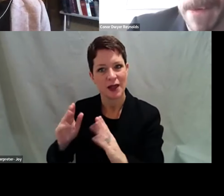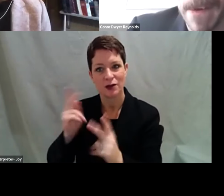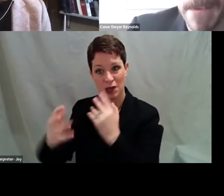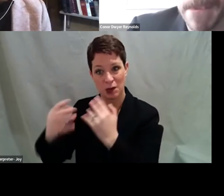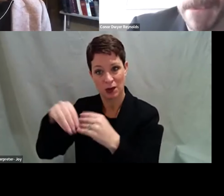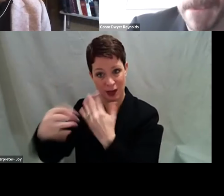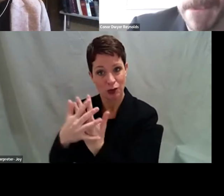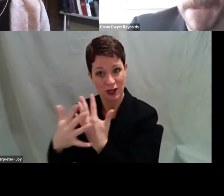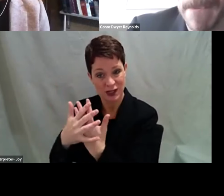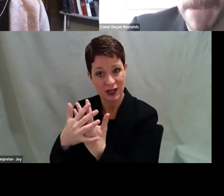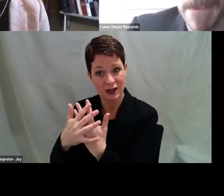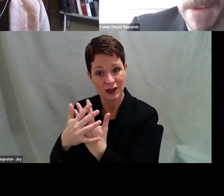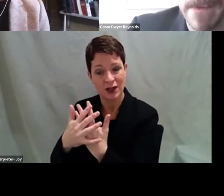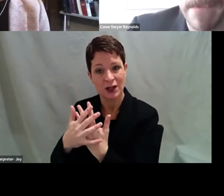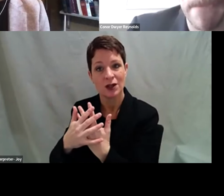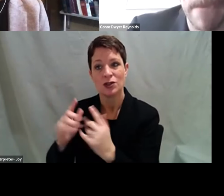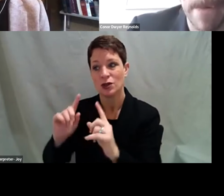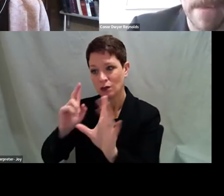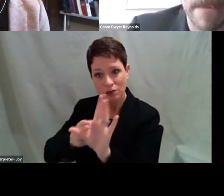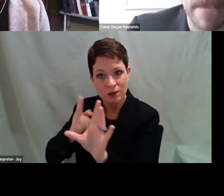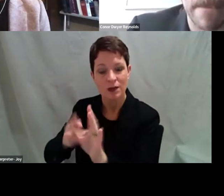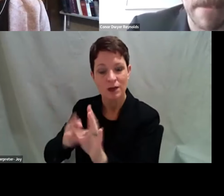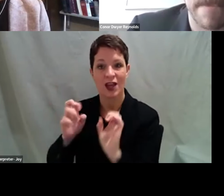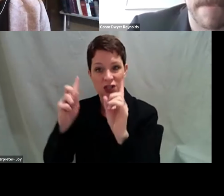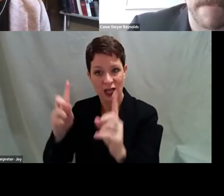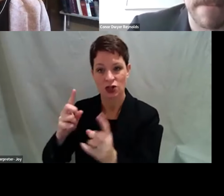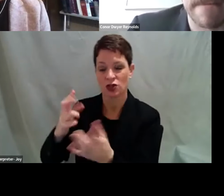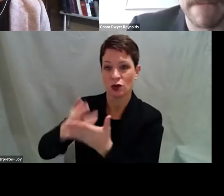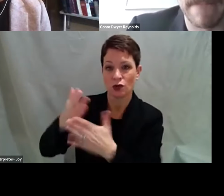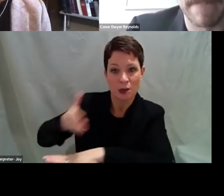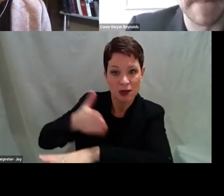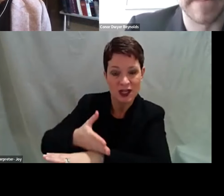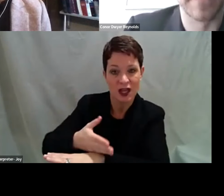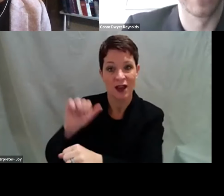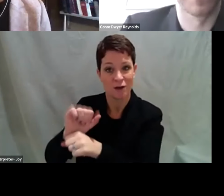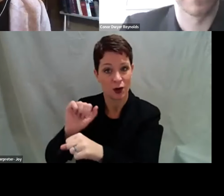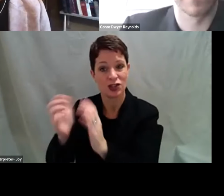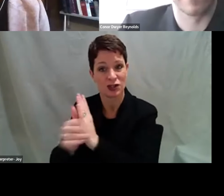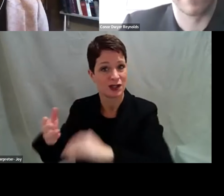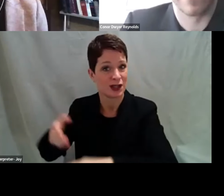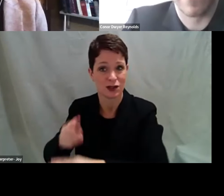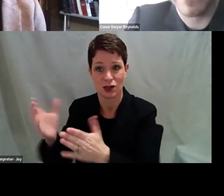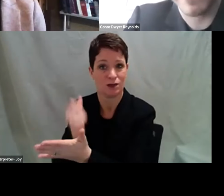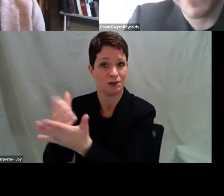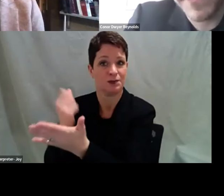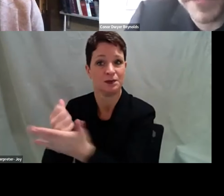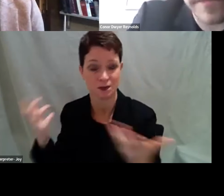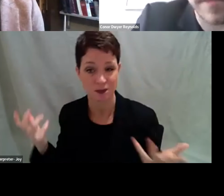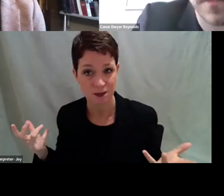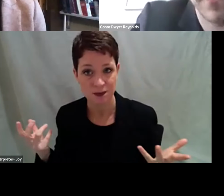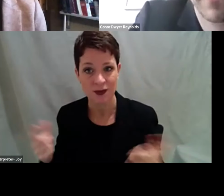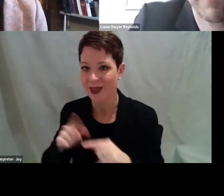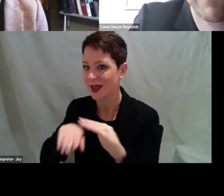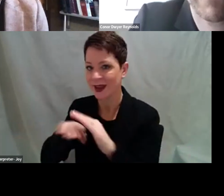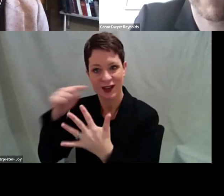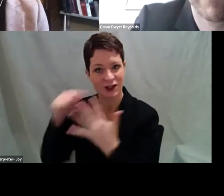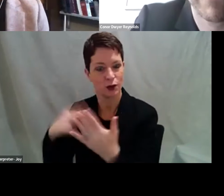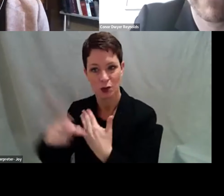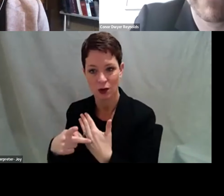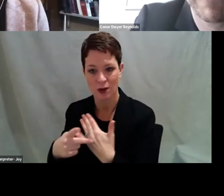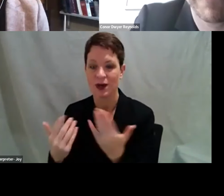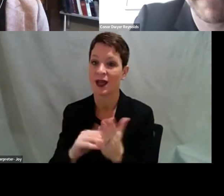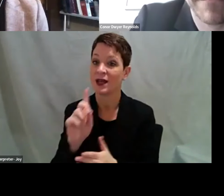develop educational, rehabilitative, and vocational skills. So here again, the disability frame